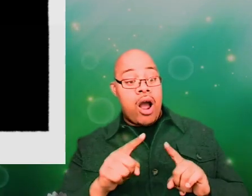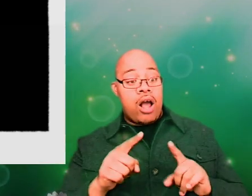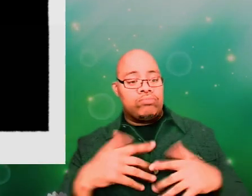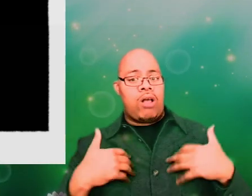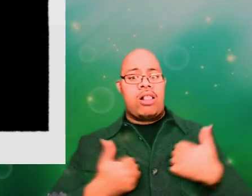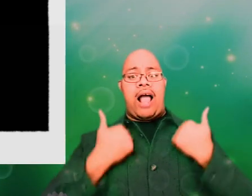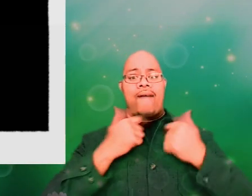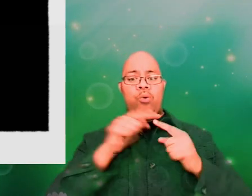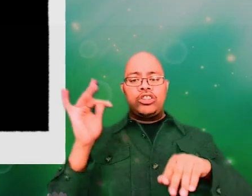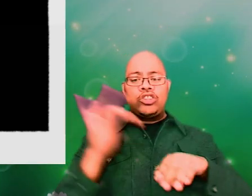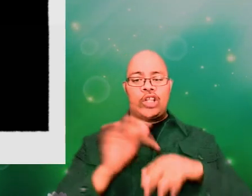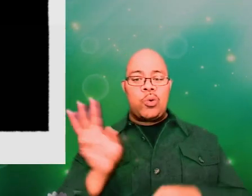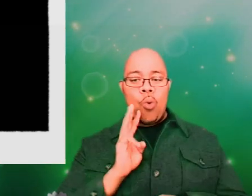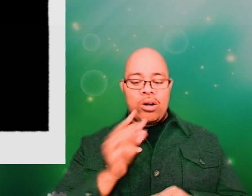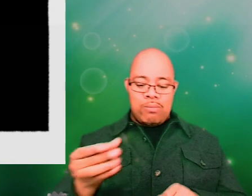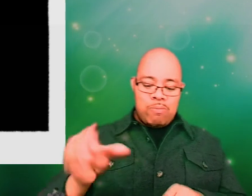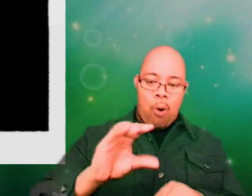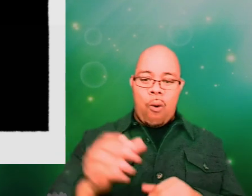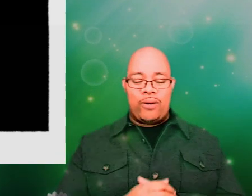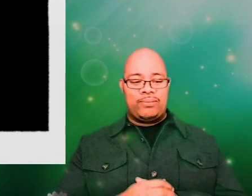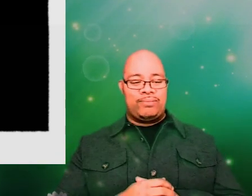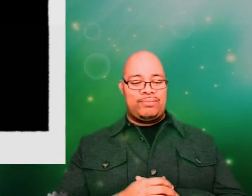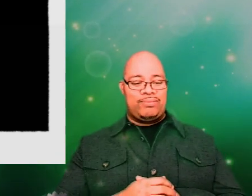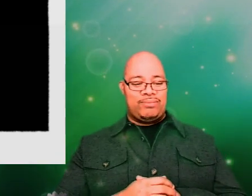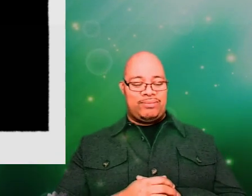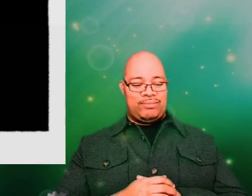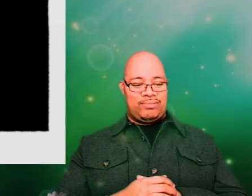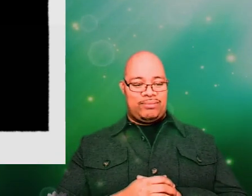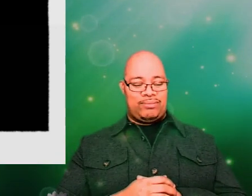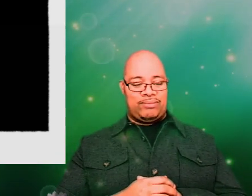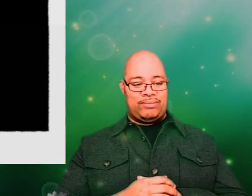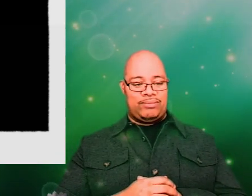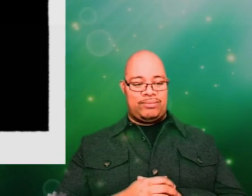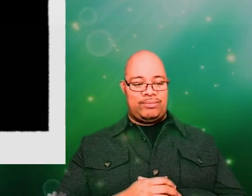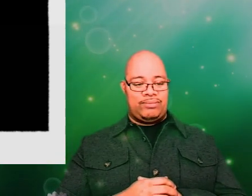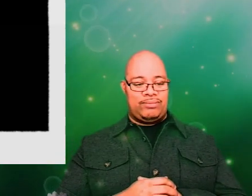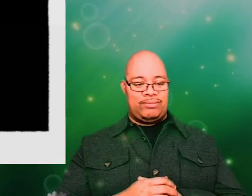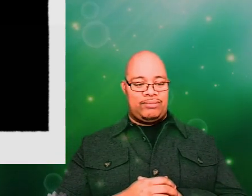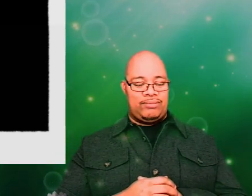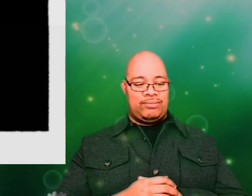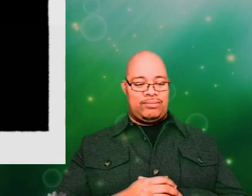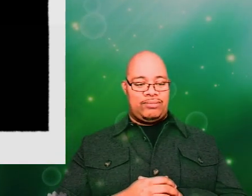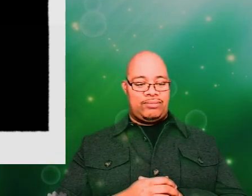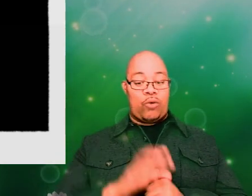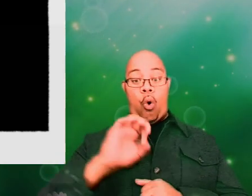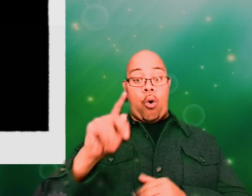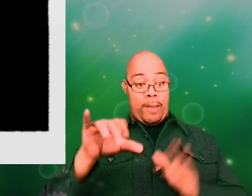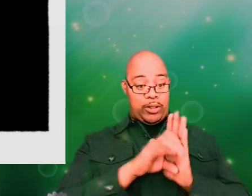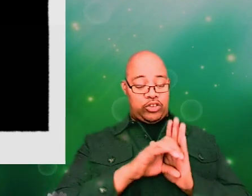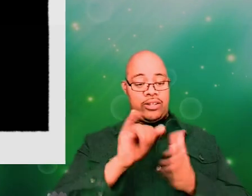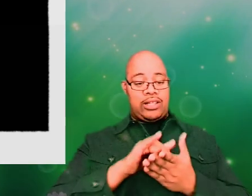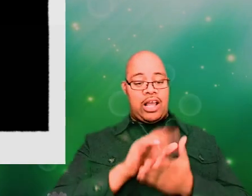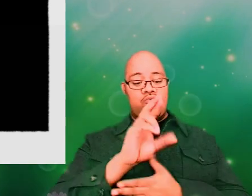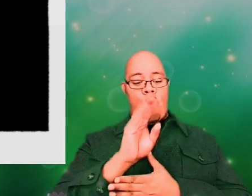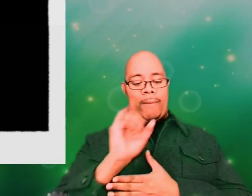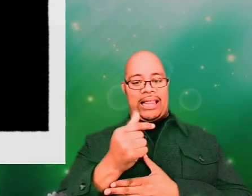back to life or resurrect and look green and healthy when exposed to water again. The oak in this picture is the Roebling